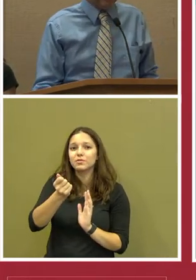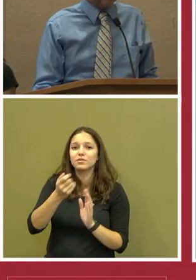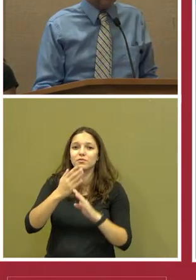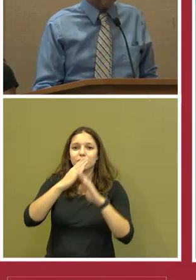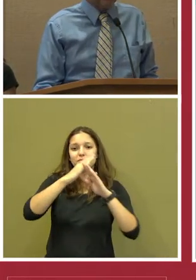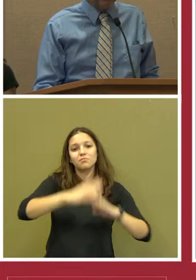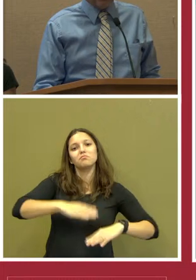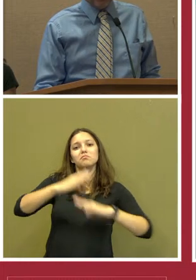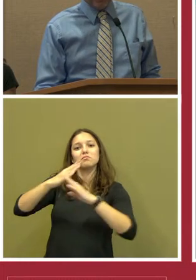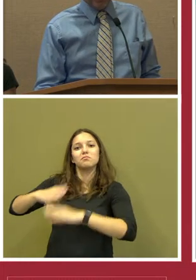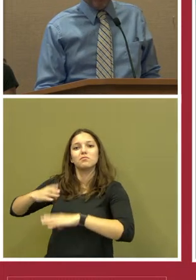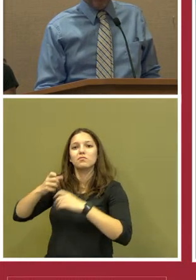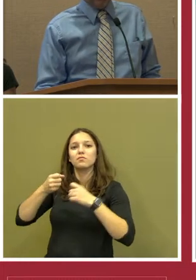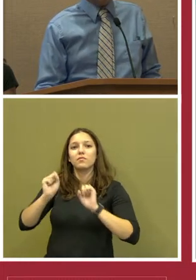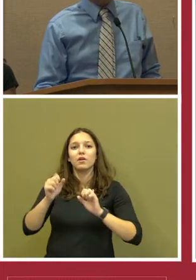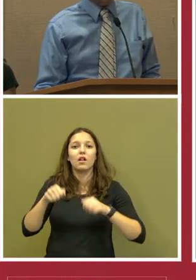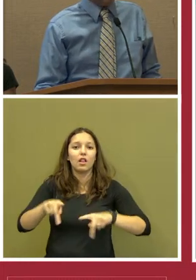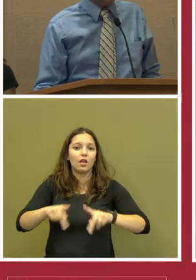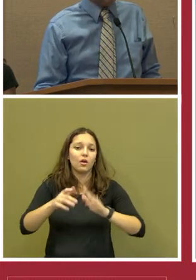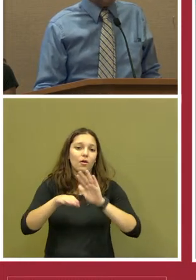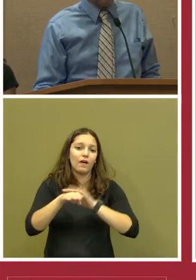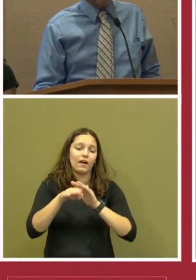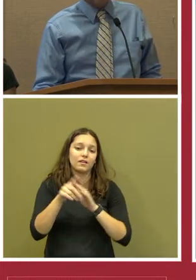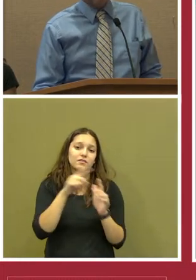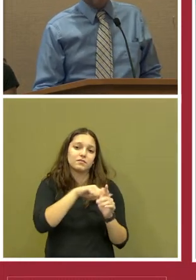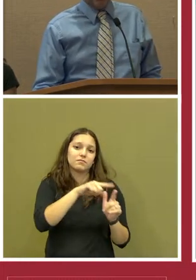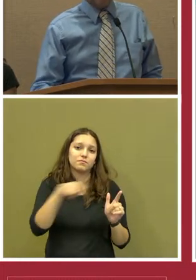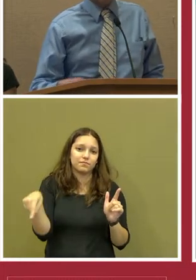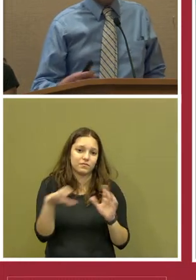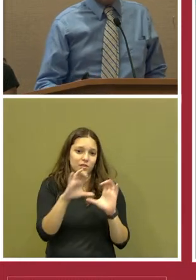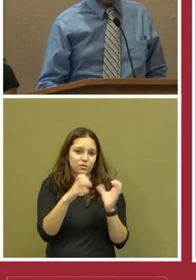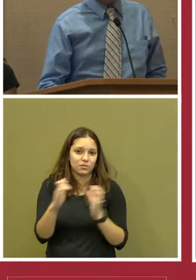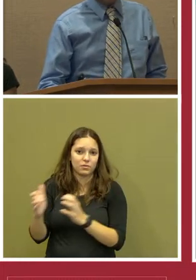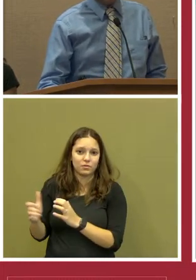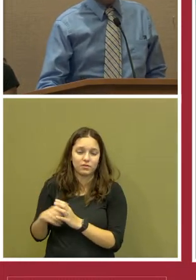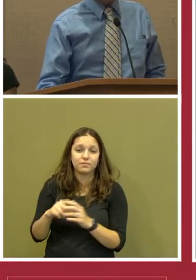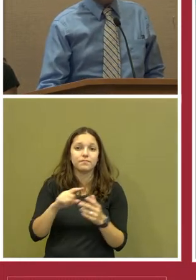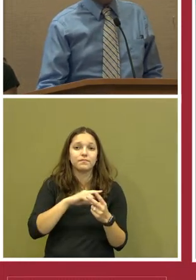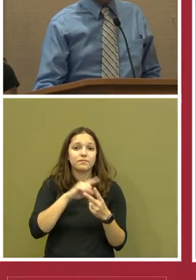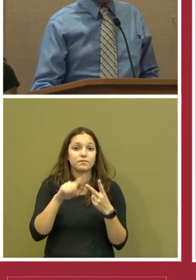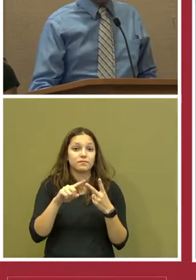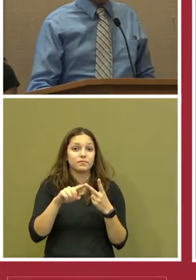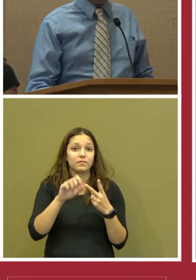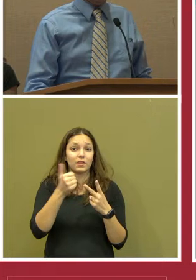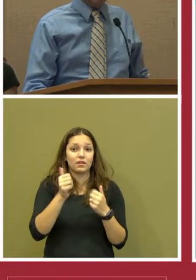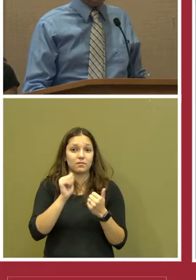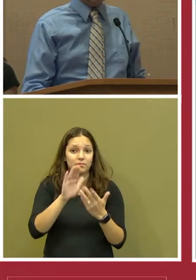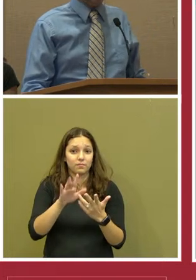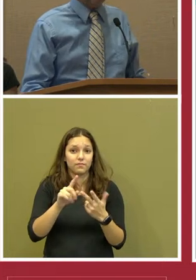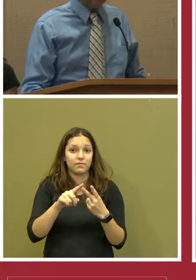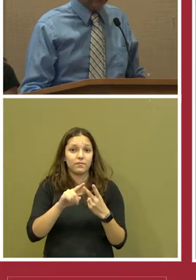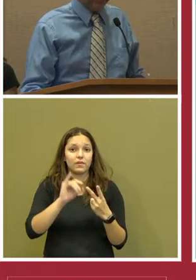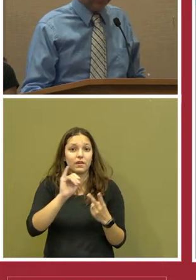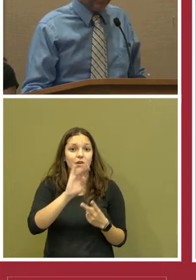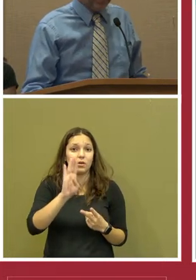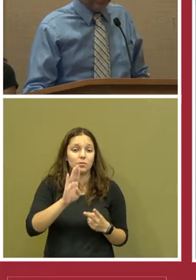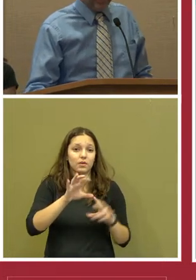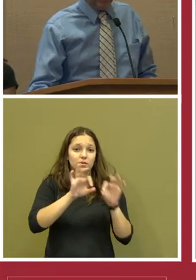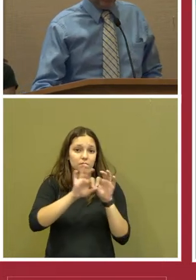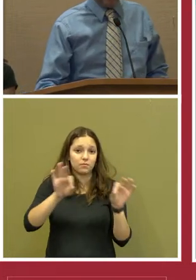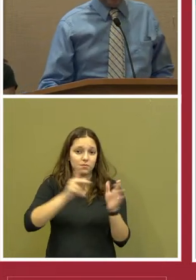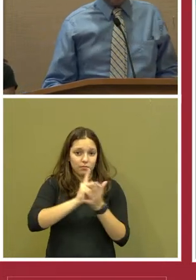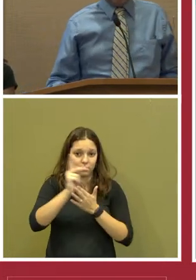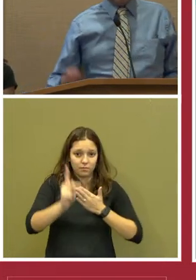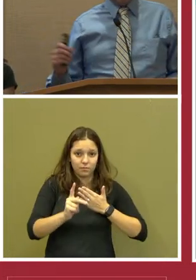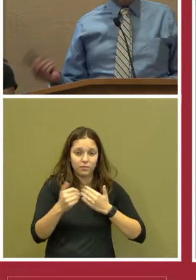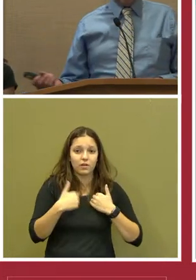students to access those courses. The other way to access IB is what's called the IB Diploma Program. And